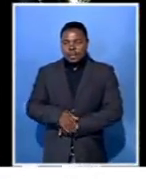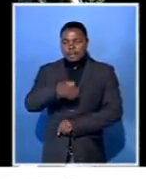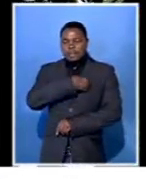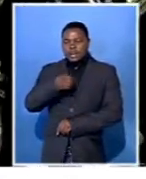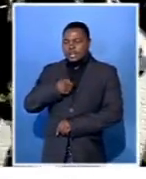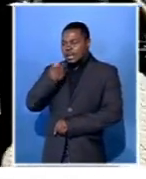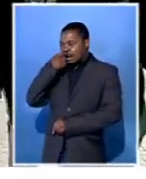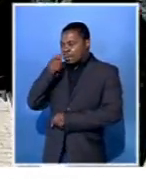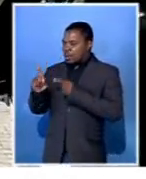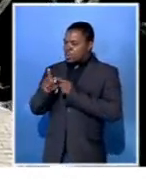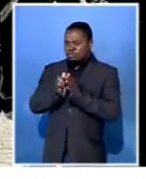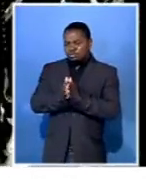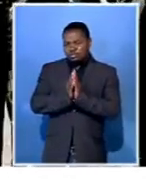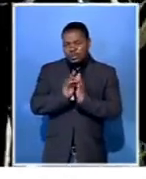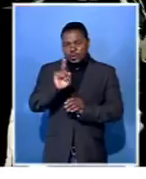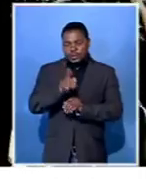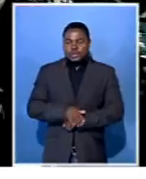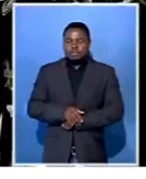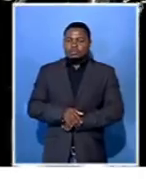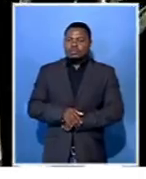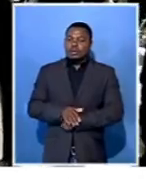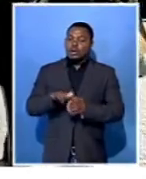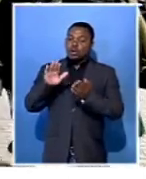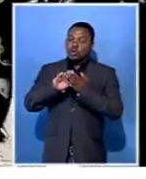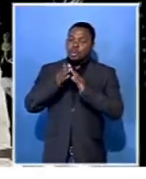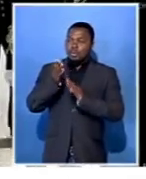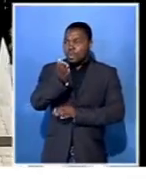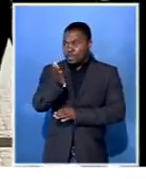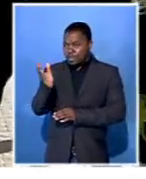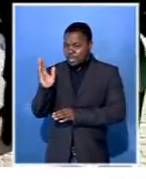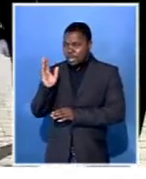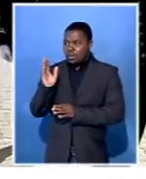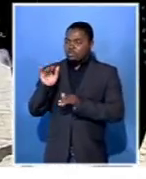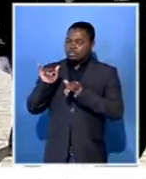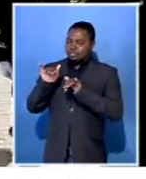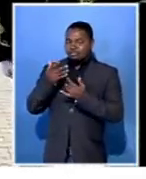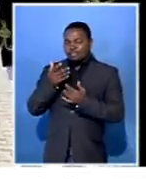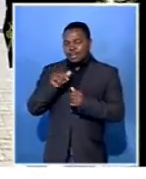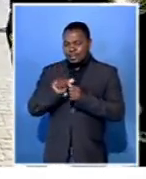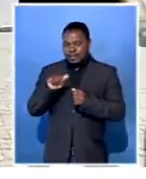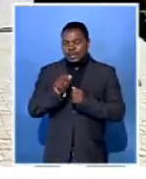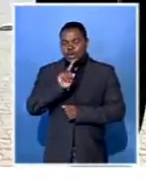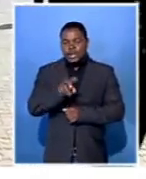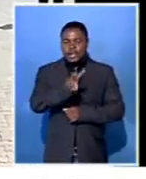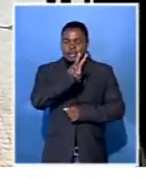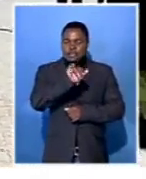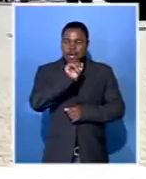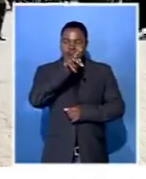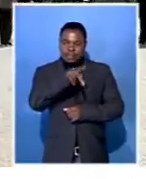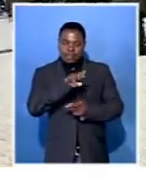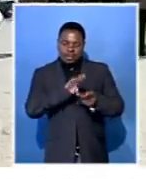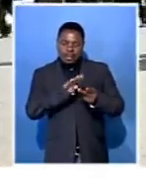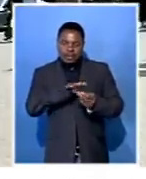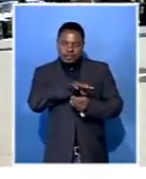Cyril Ramaphosa, who begged that the rest of the community and the mourners just allow the VIPs as well as